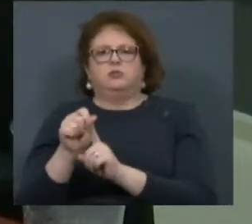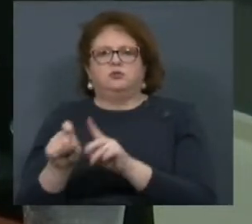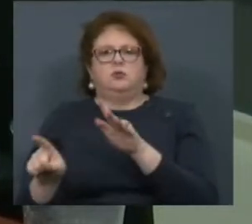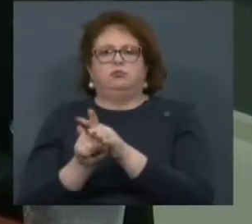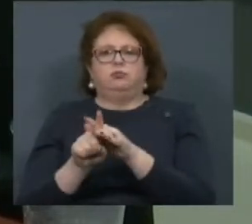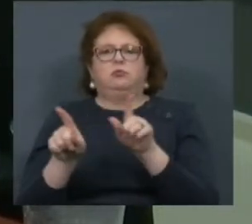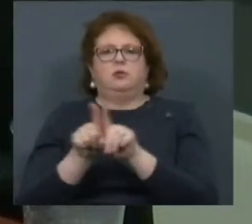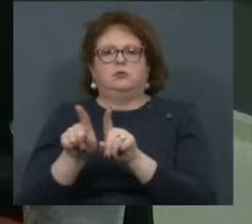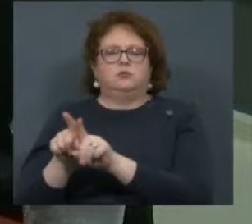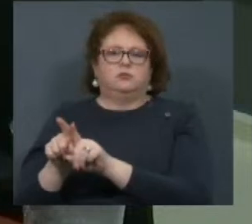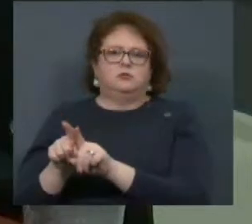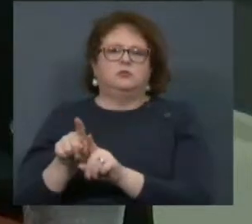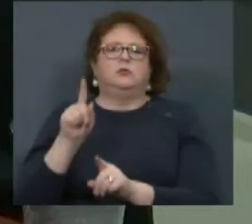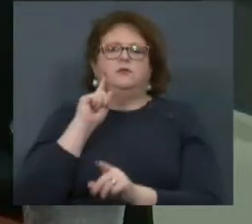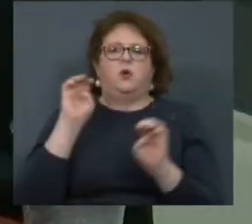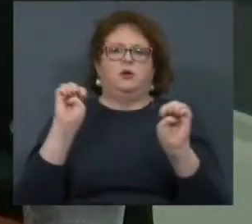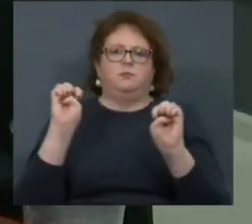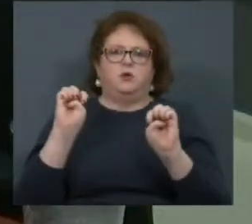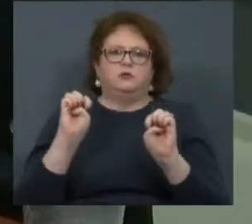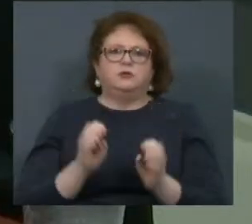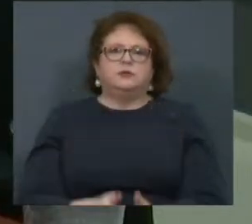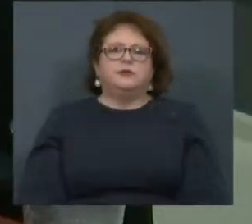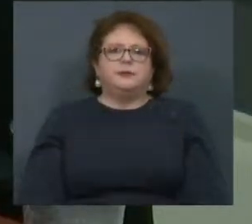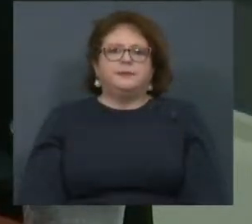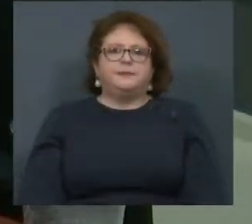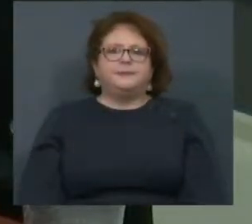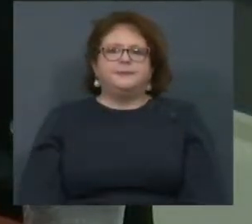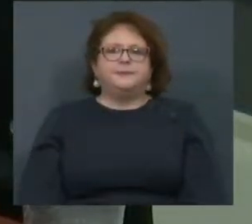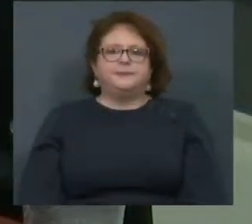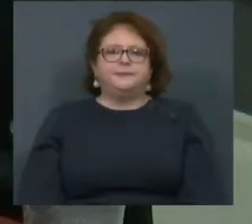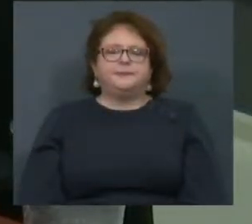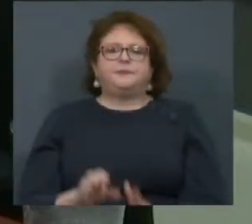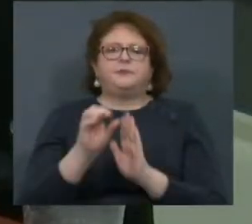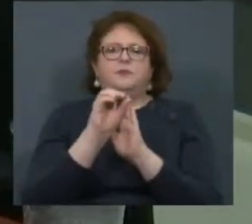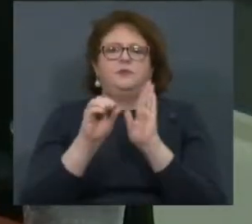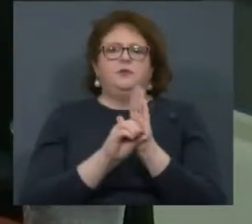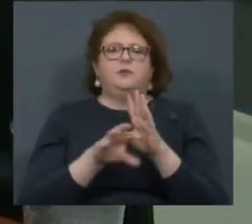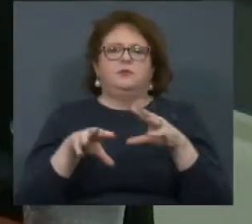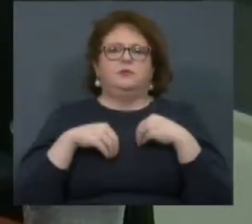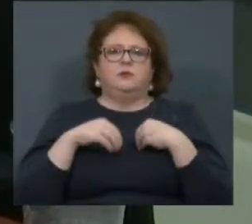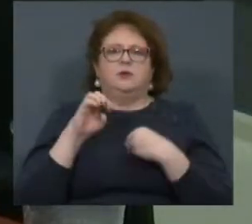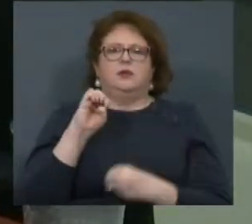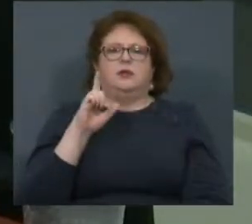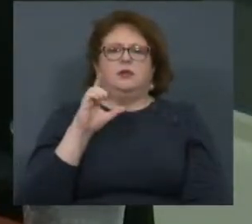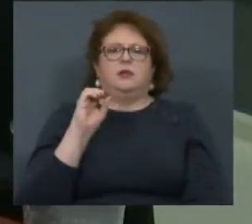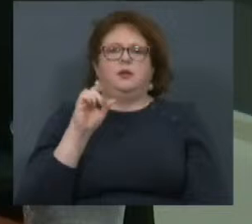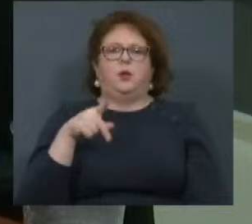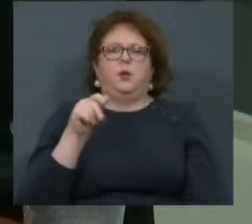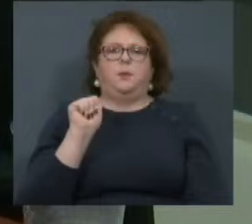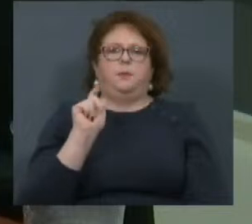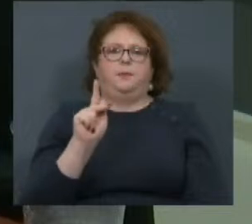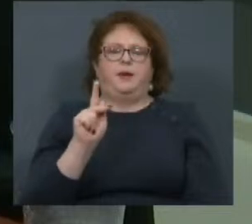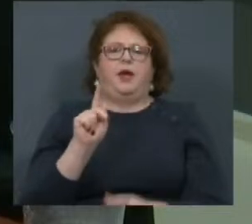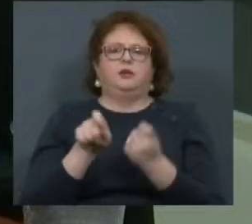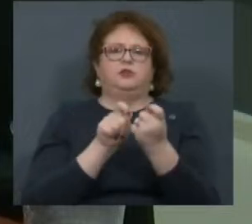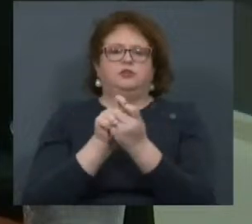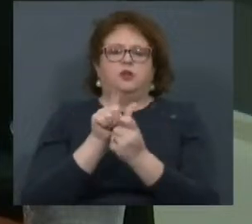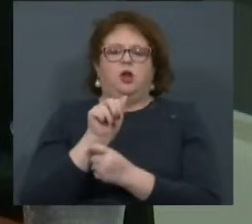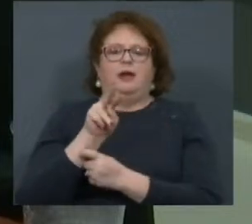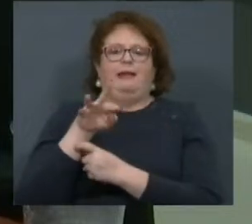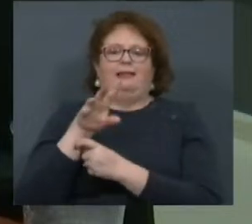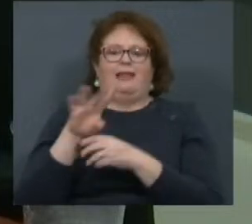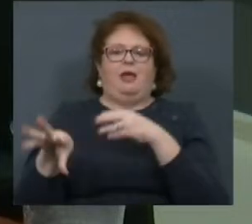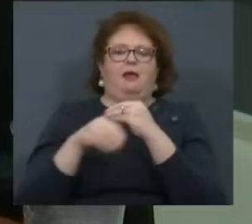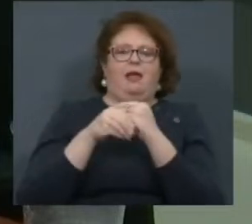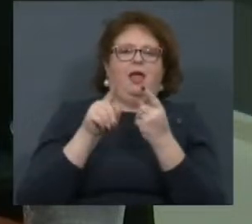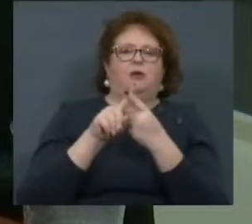declare an emergency and for other purposes. An ordinance to accept the ELOPAC annexation to add certain lands to the City of Little Rock,